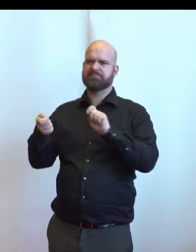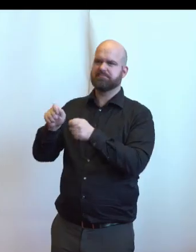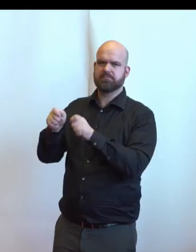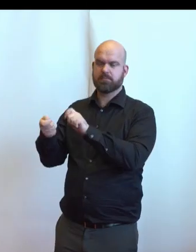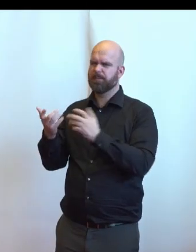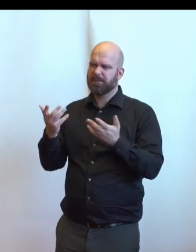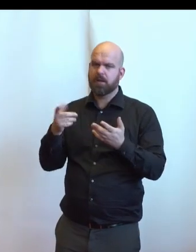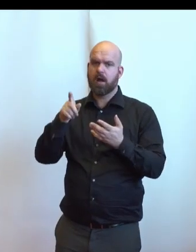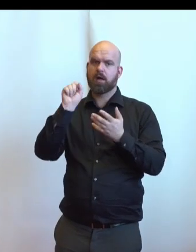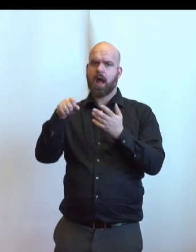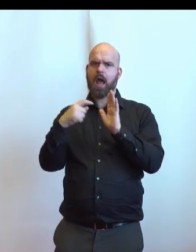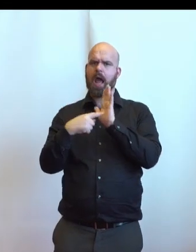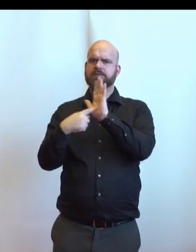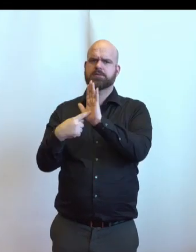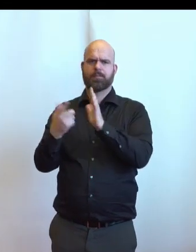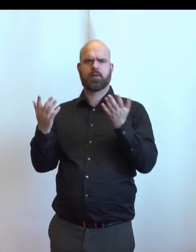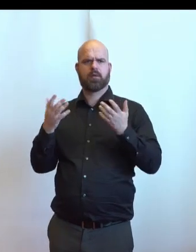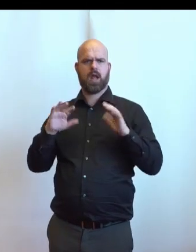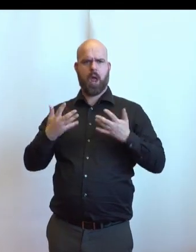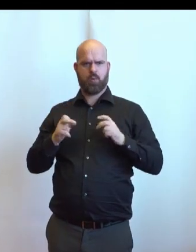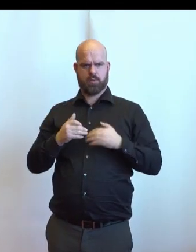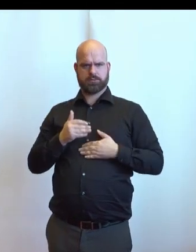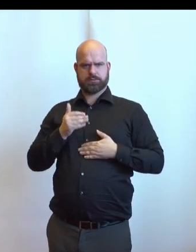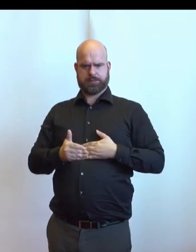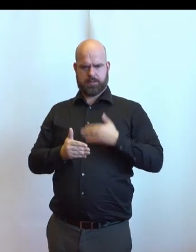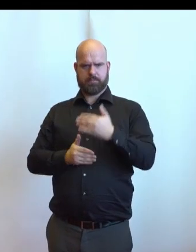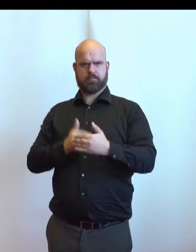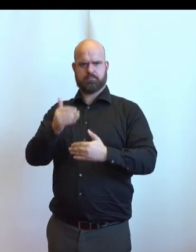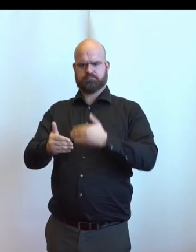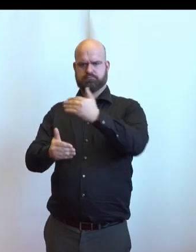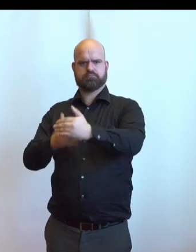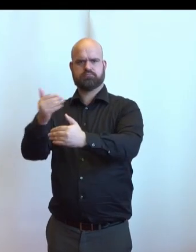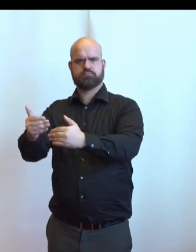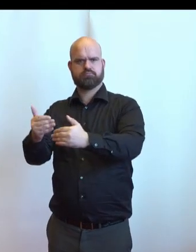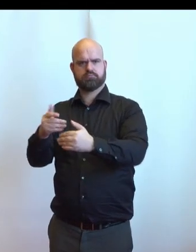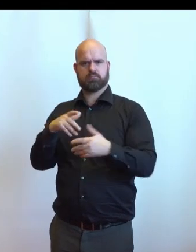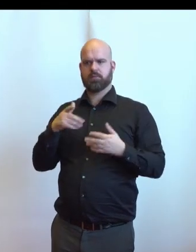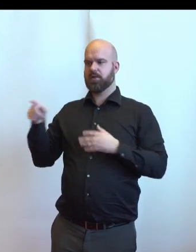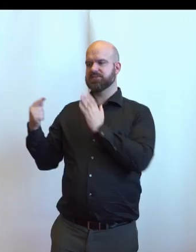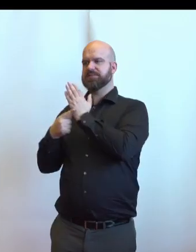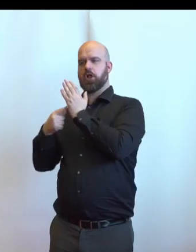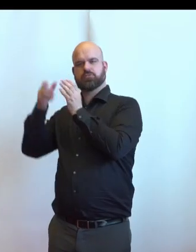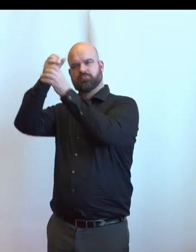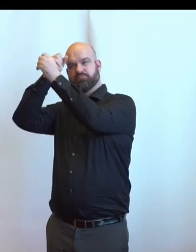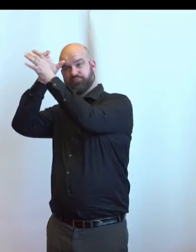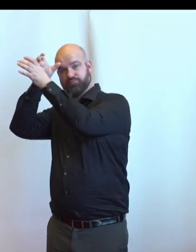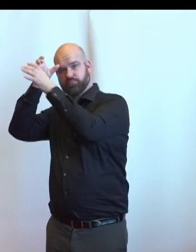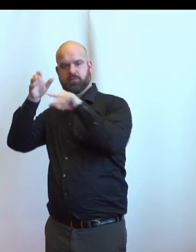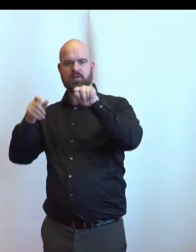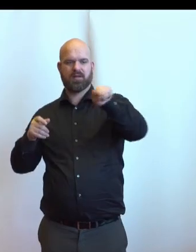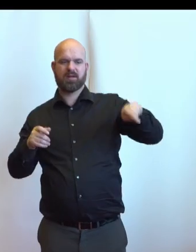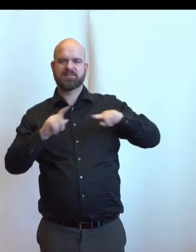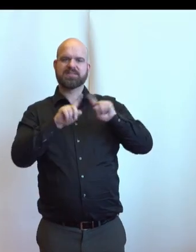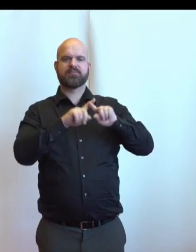the technology expert on accessibility influence the other departments so that they don't flip off switches, is the code, I think. I was